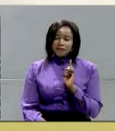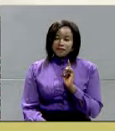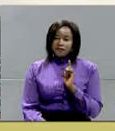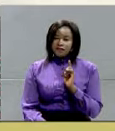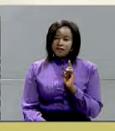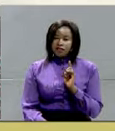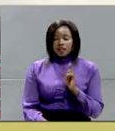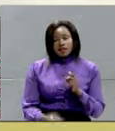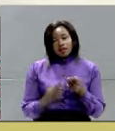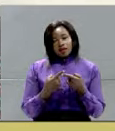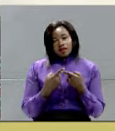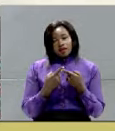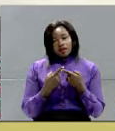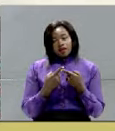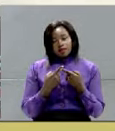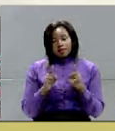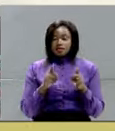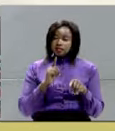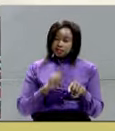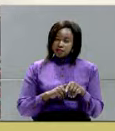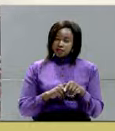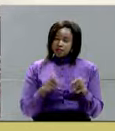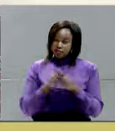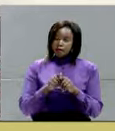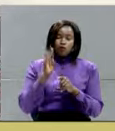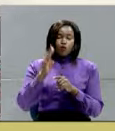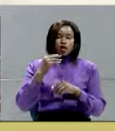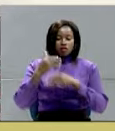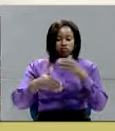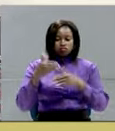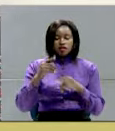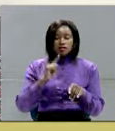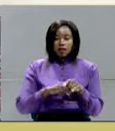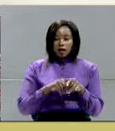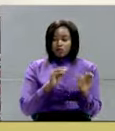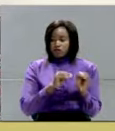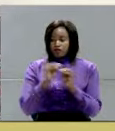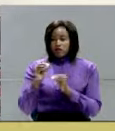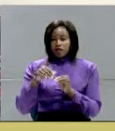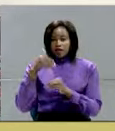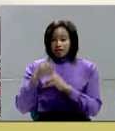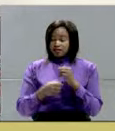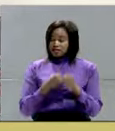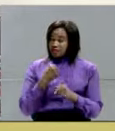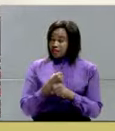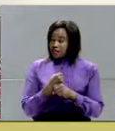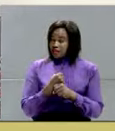But this as we go on, as we close crossing over to the next